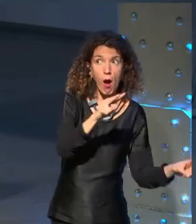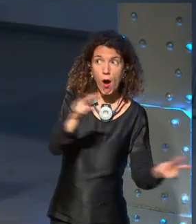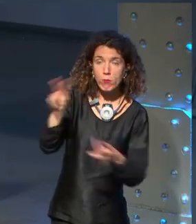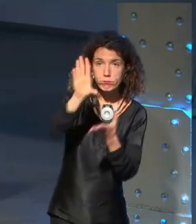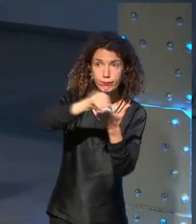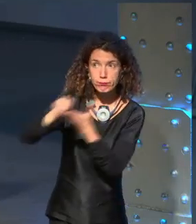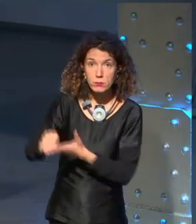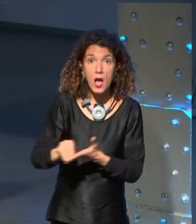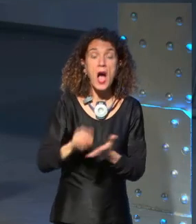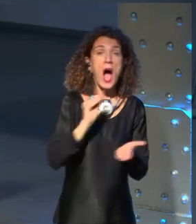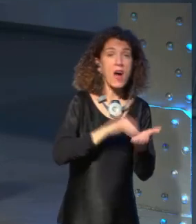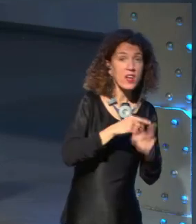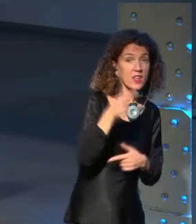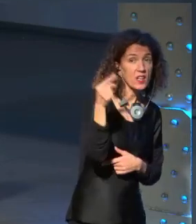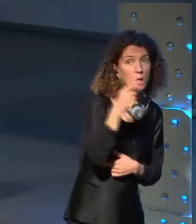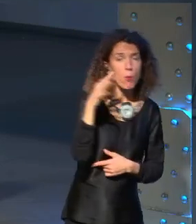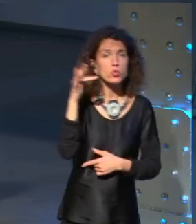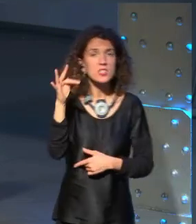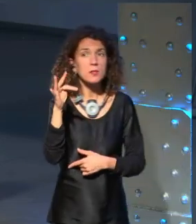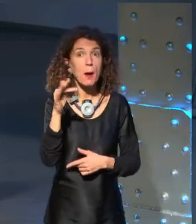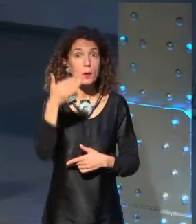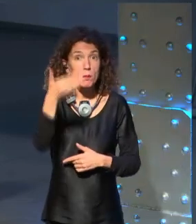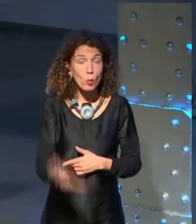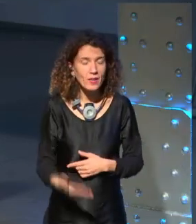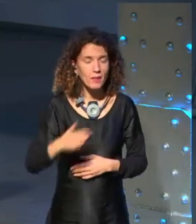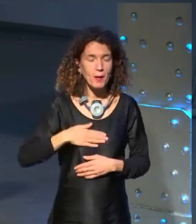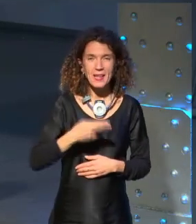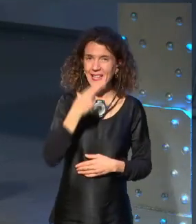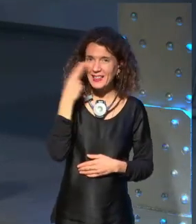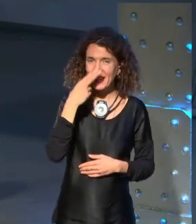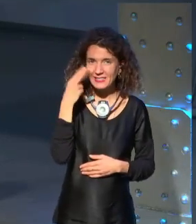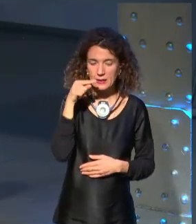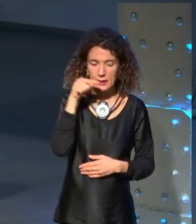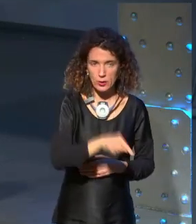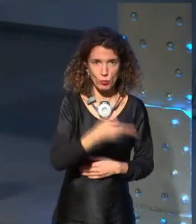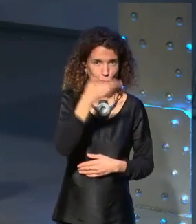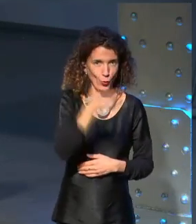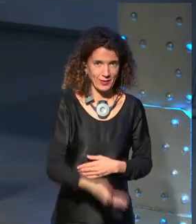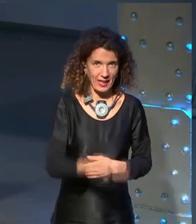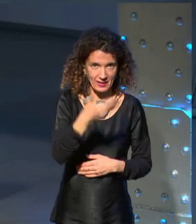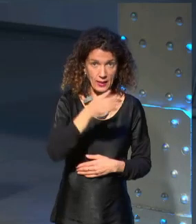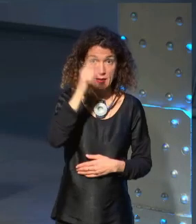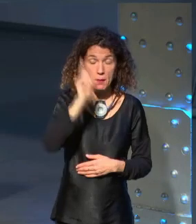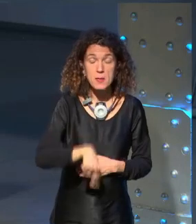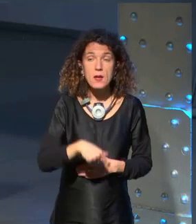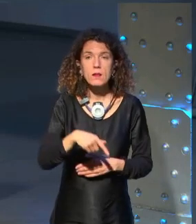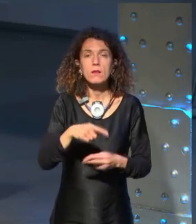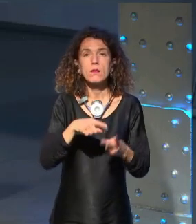me, it's about, are they interesting? And do they have something to do with this story, see? Do they have something to do with the